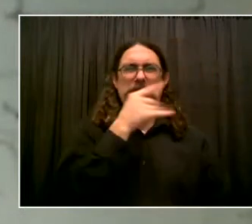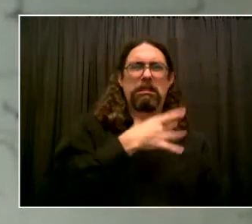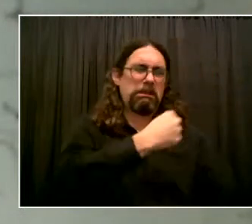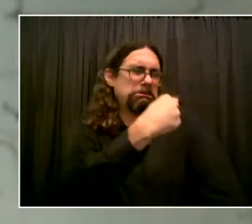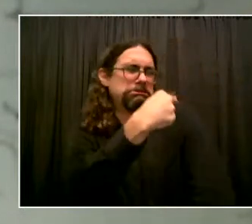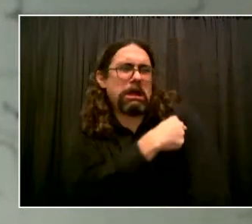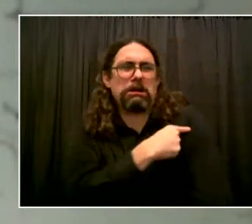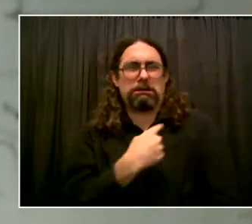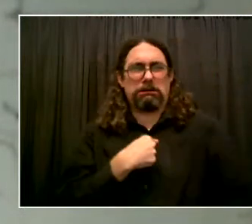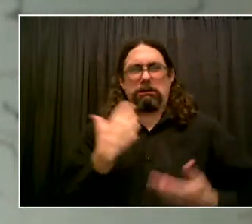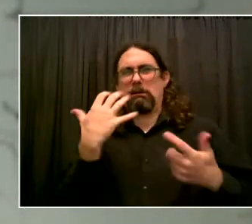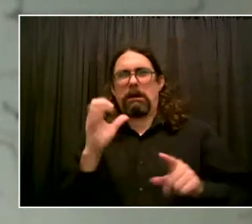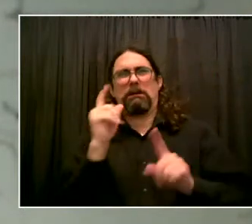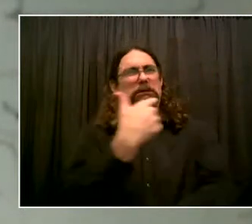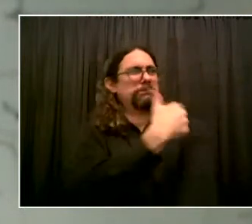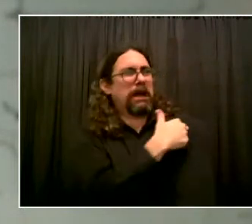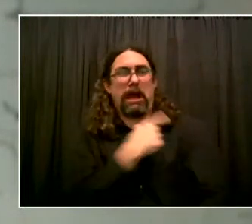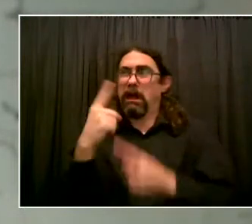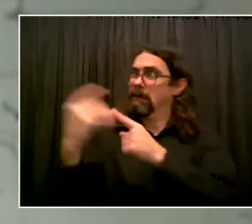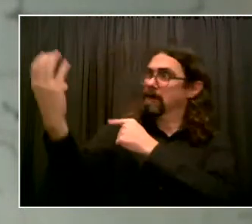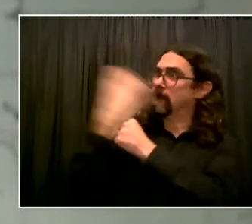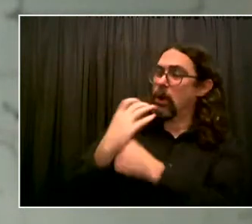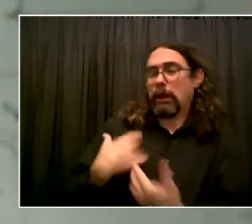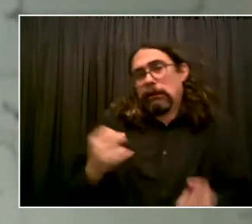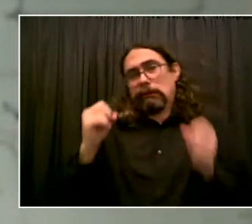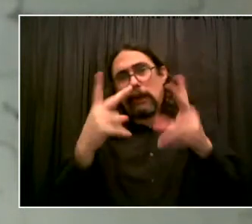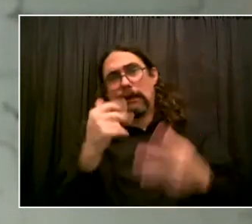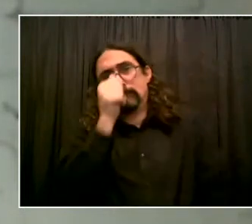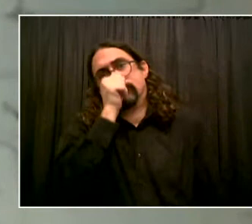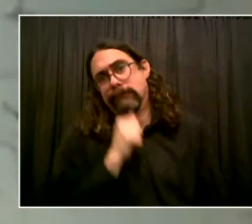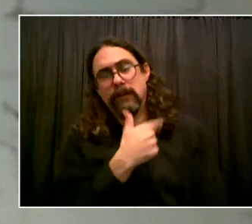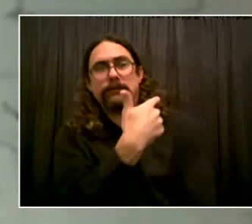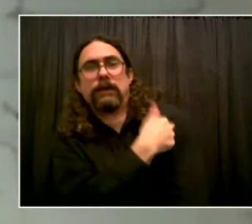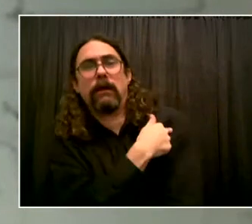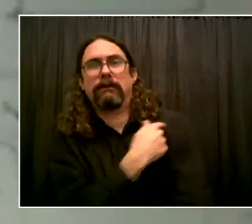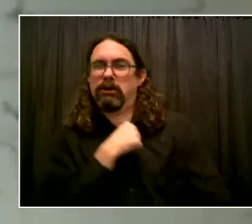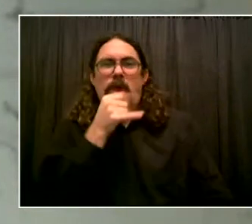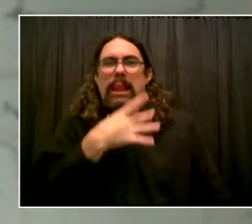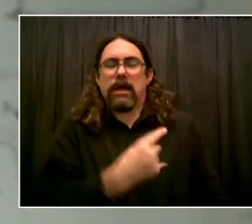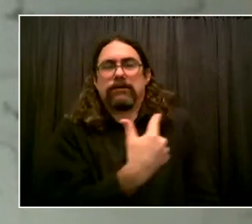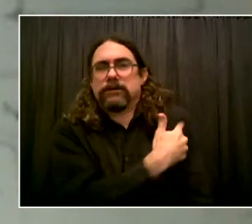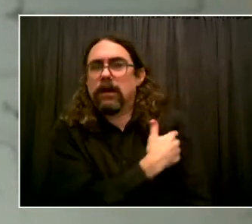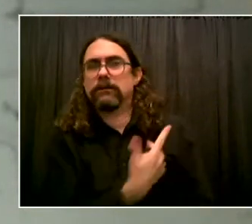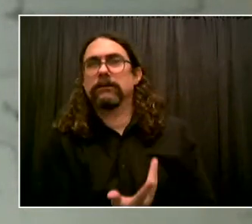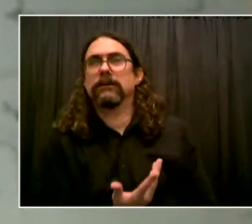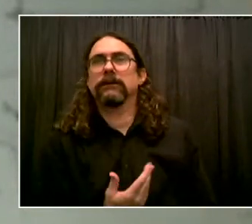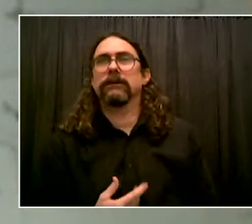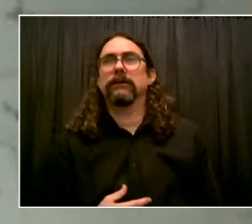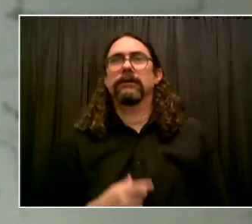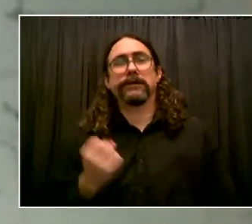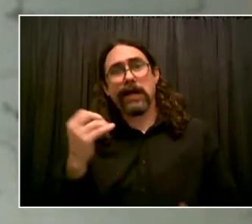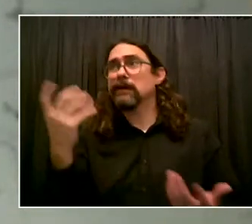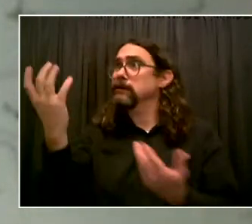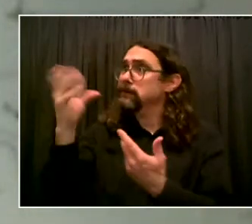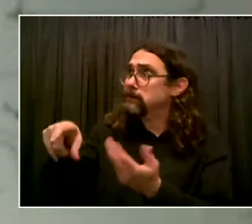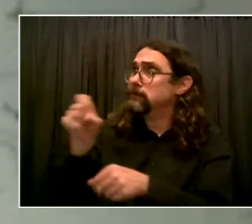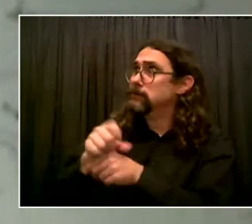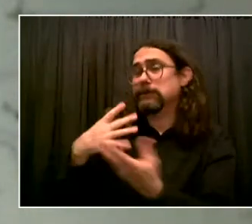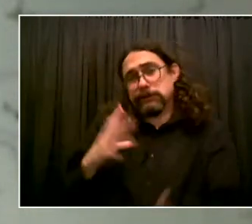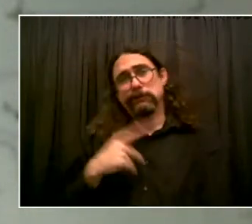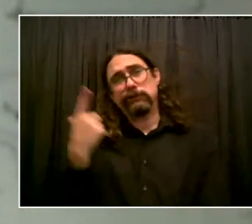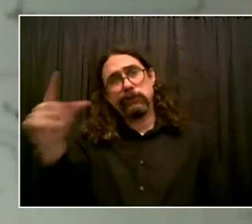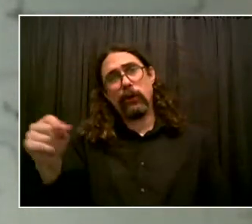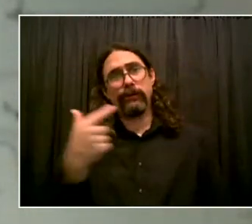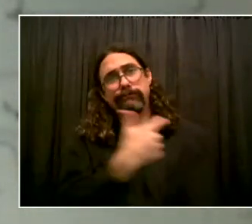It's tempting to focus on the loud holdouts. In our country, there will always be